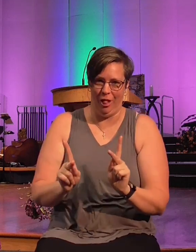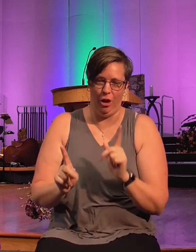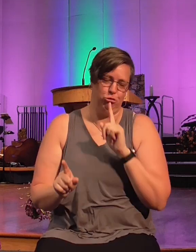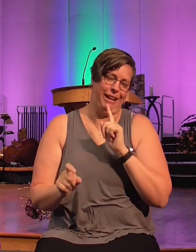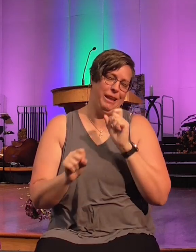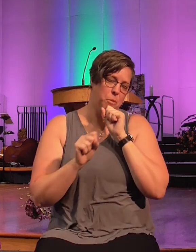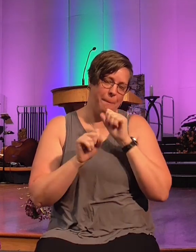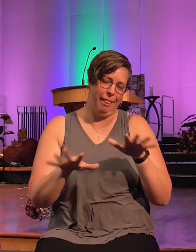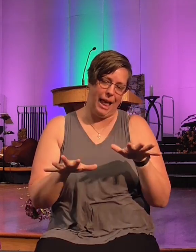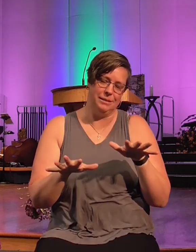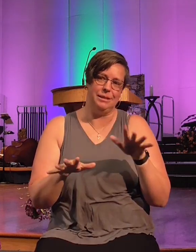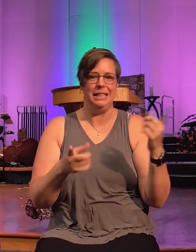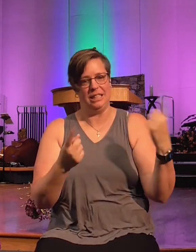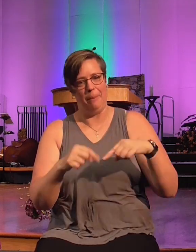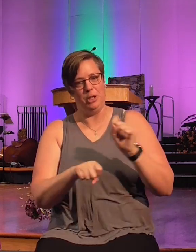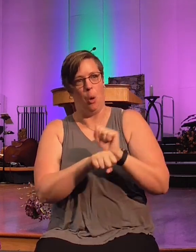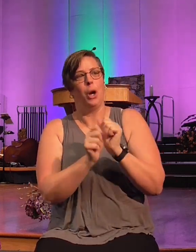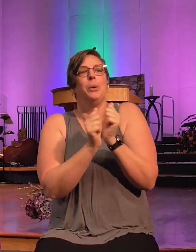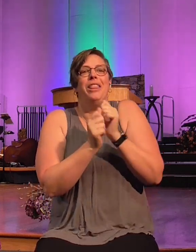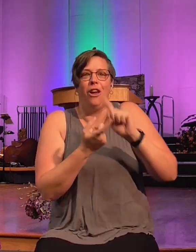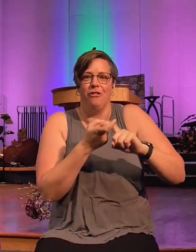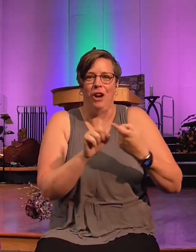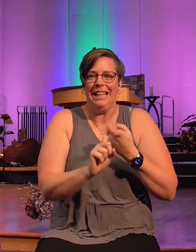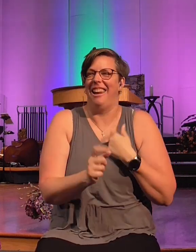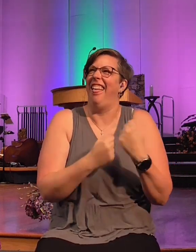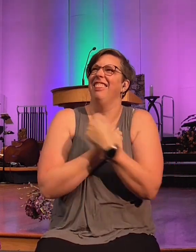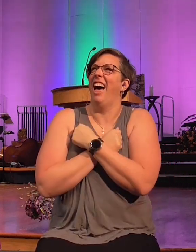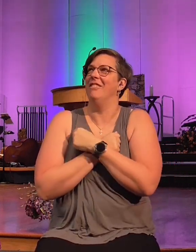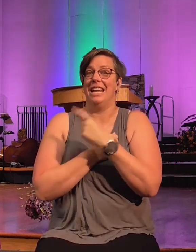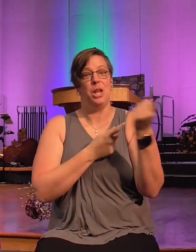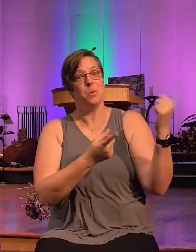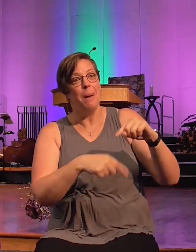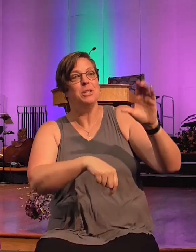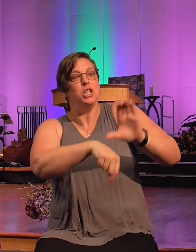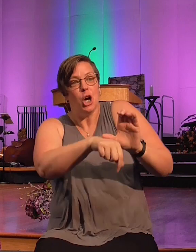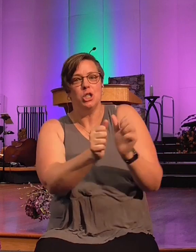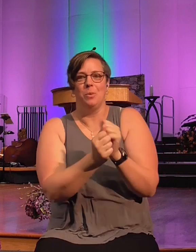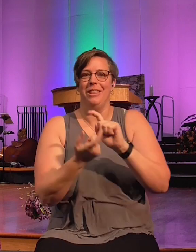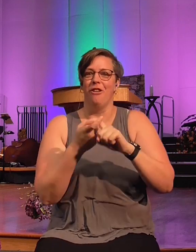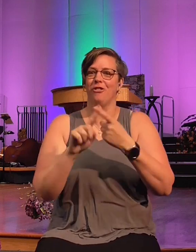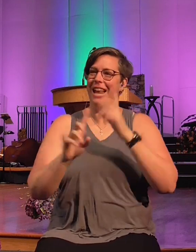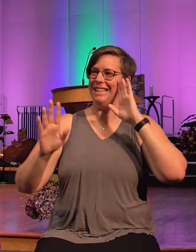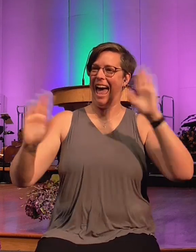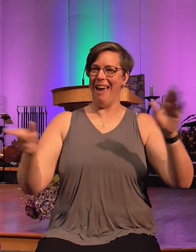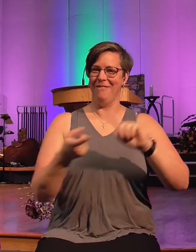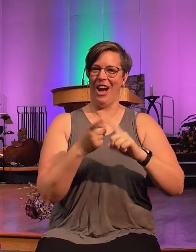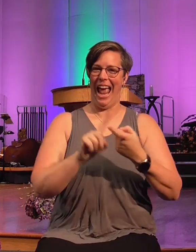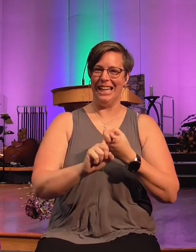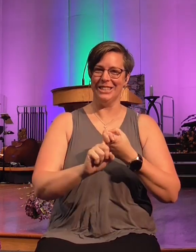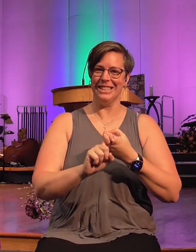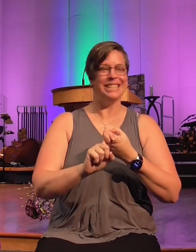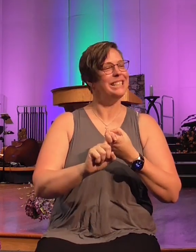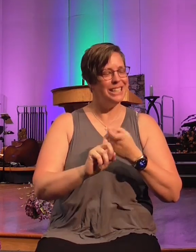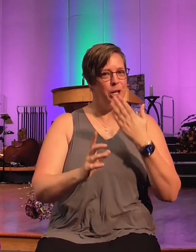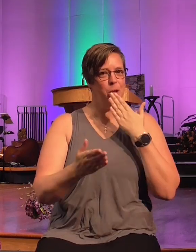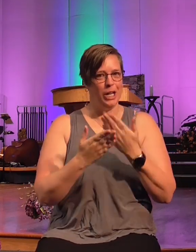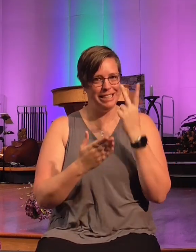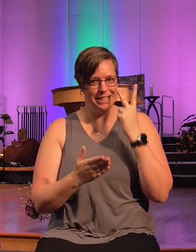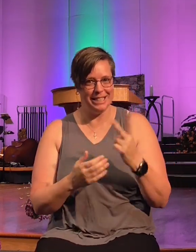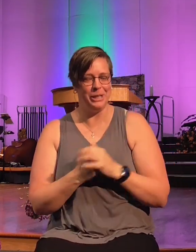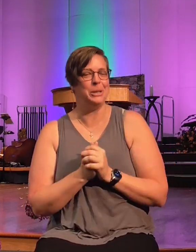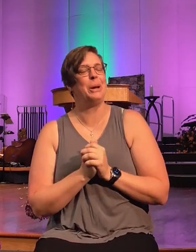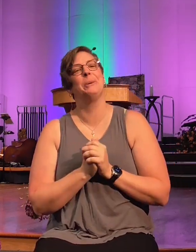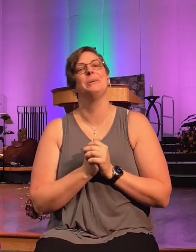are blessed. It's like coming to work with your friends, and I love it. And coming to church with your friends. Hi, friends. Good to see you all.